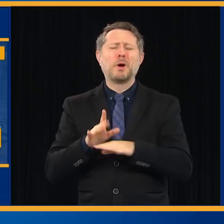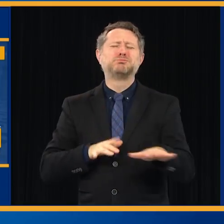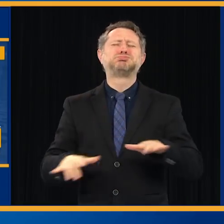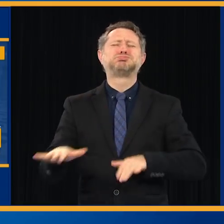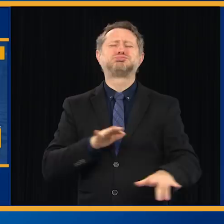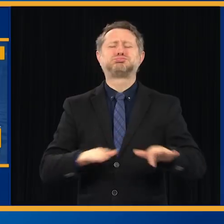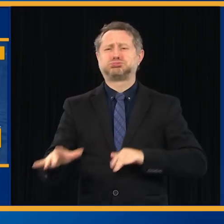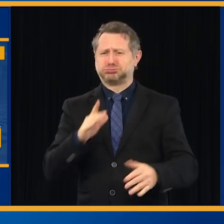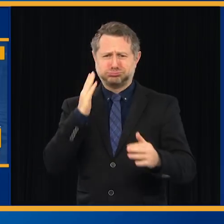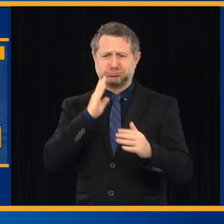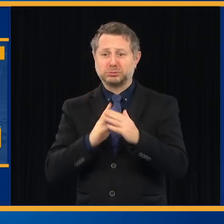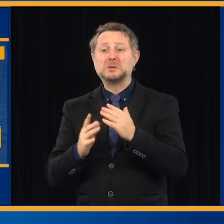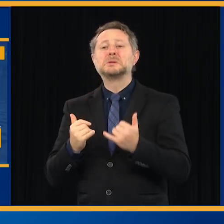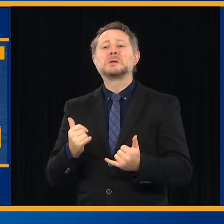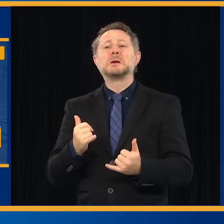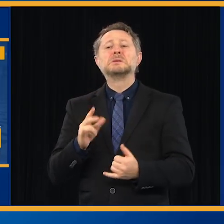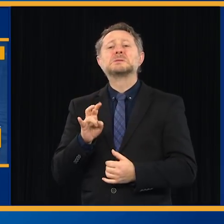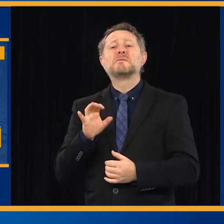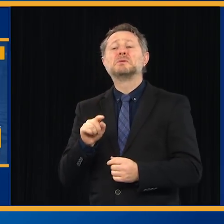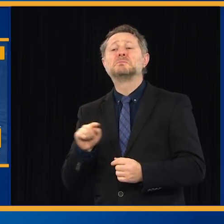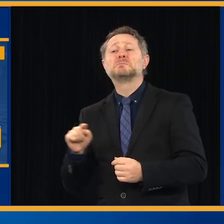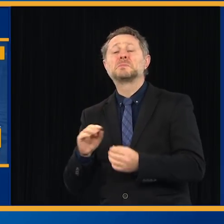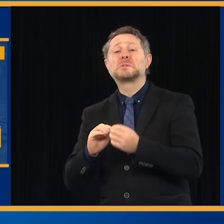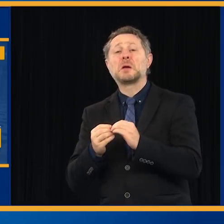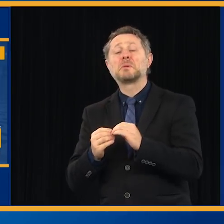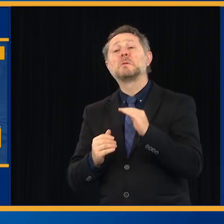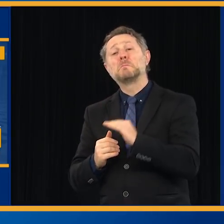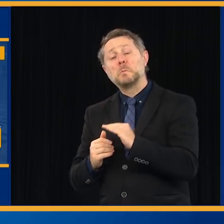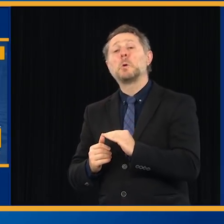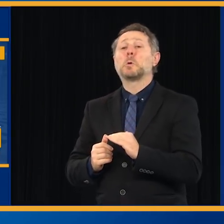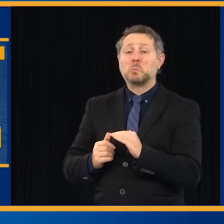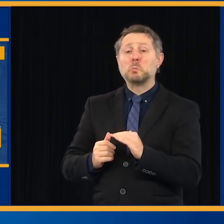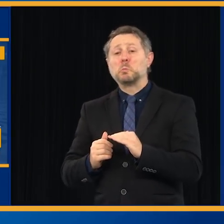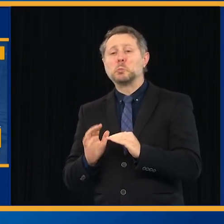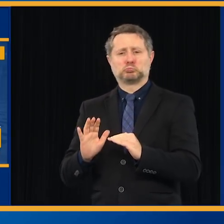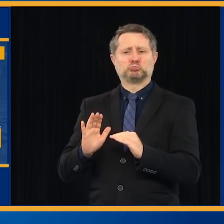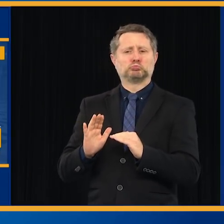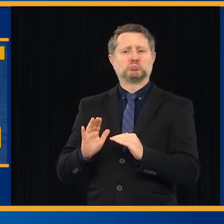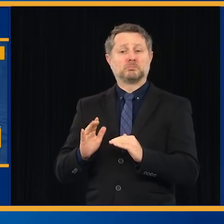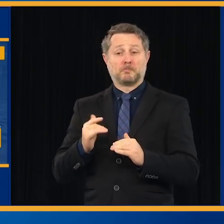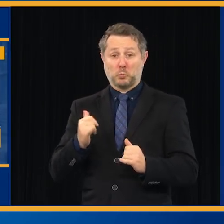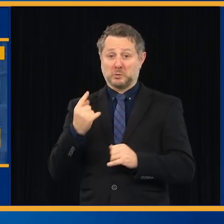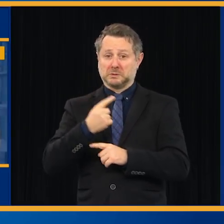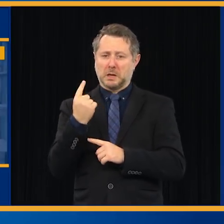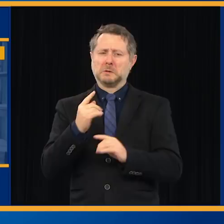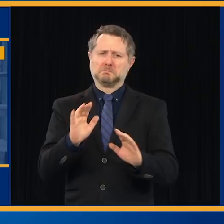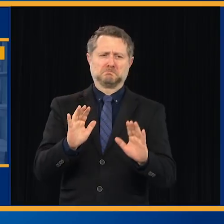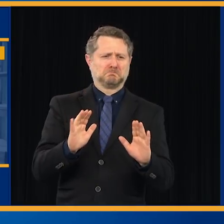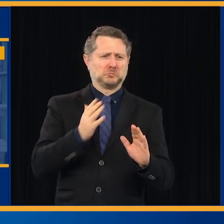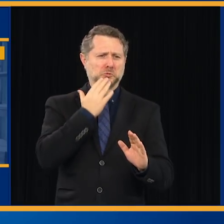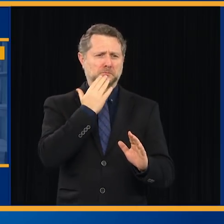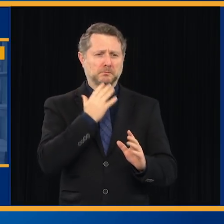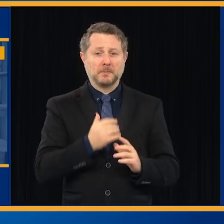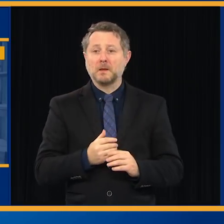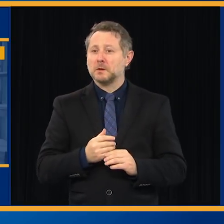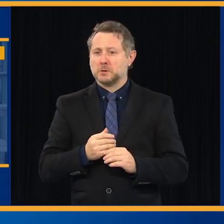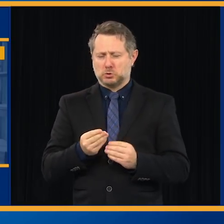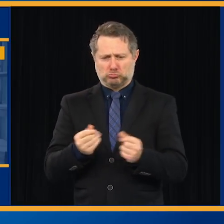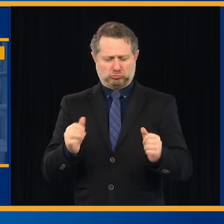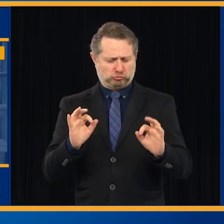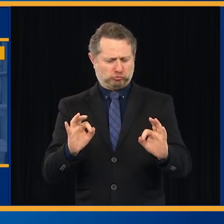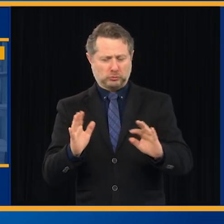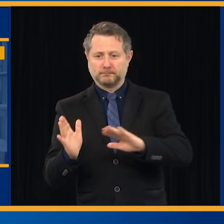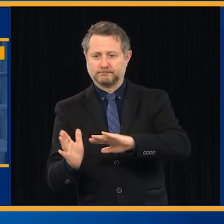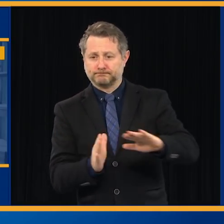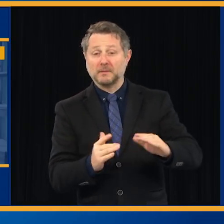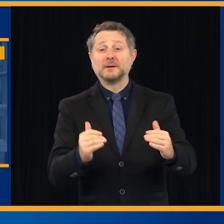the farm on any of these specific one-day numbers, but the overall trend is good. The